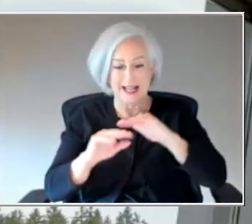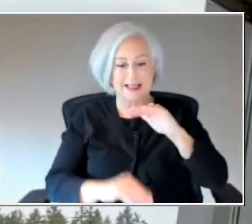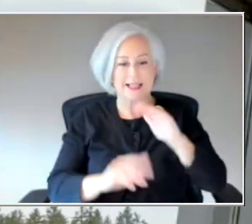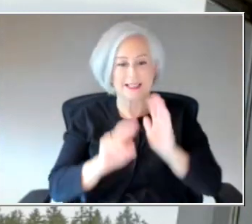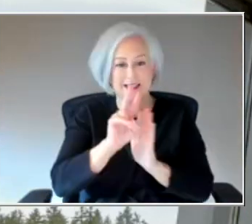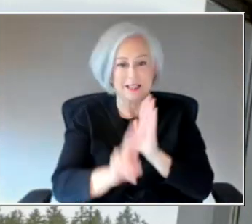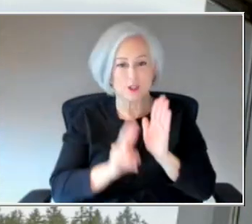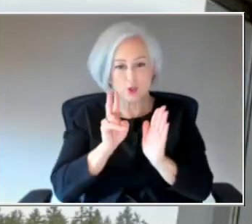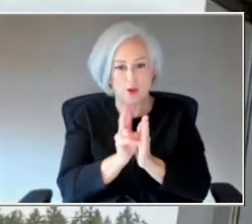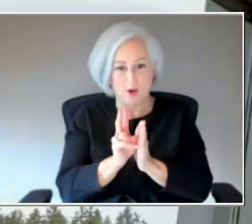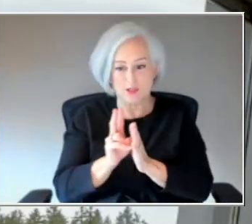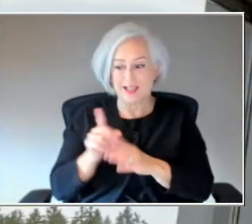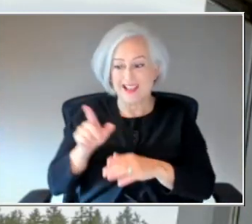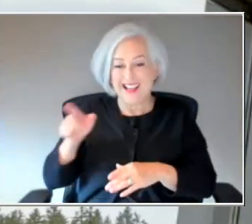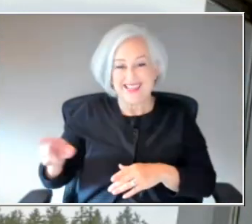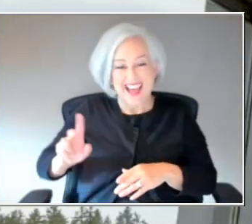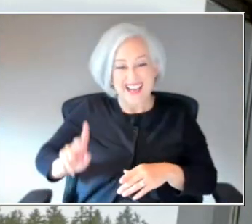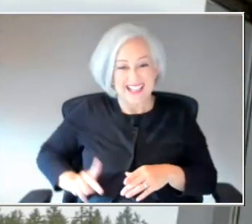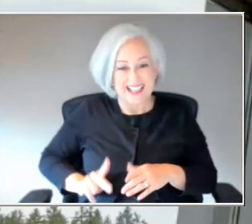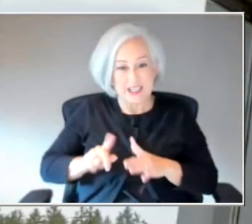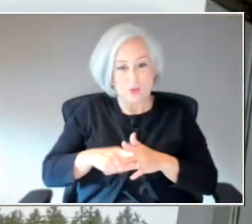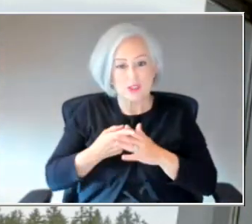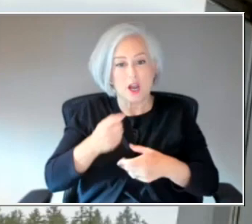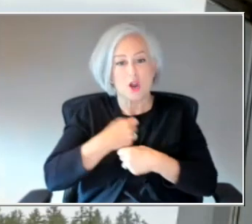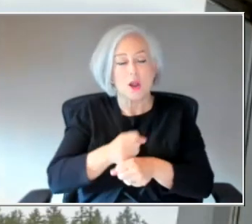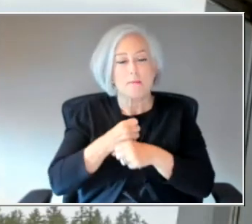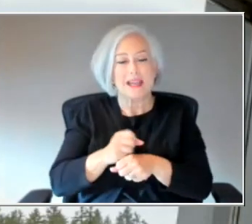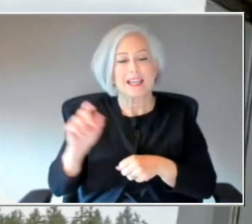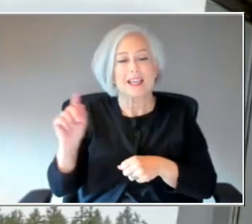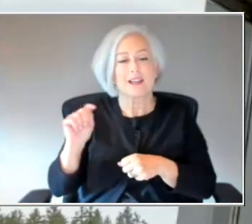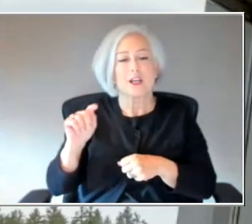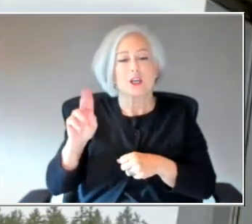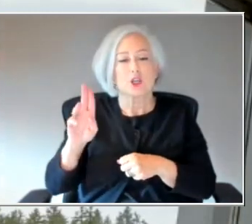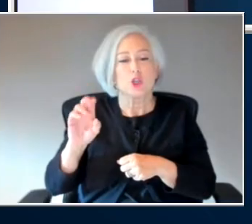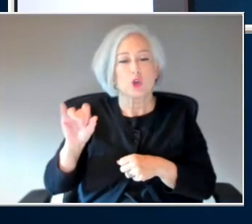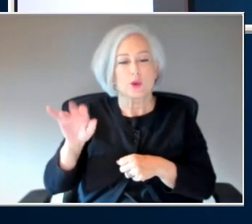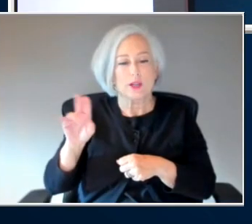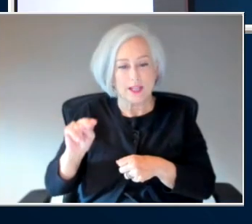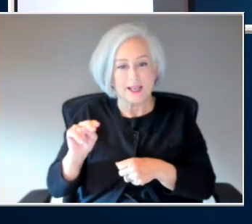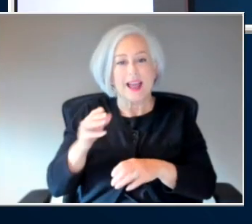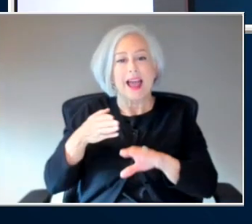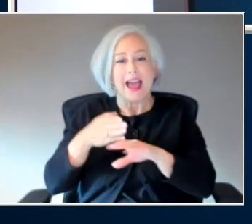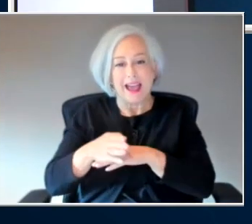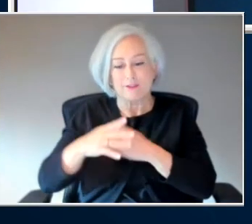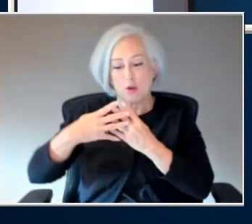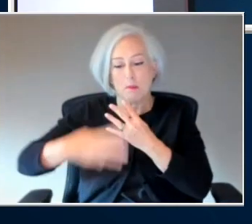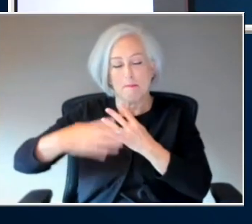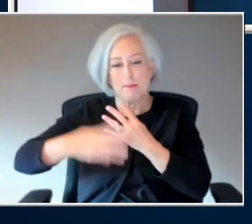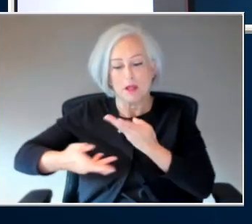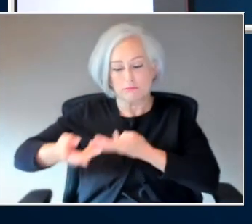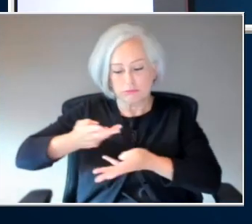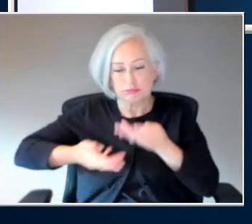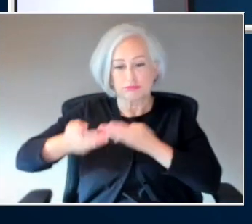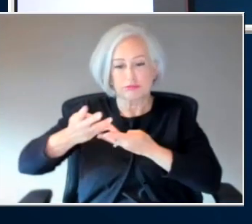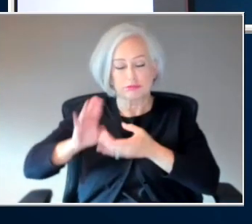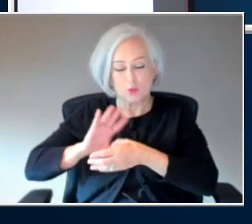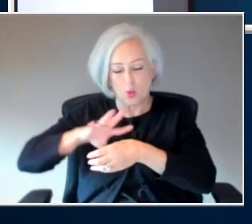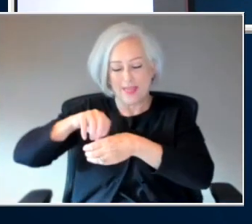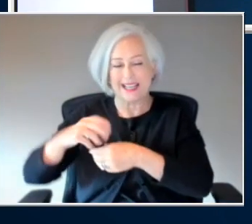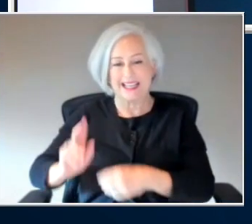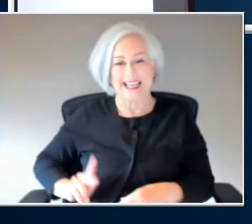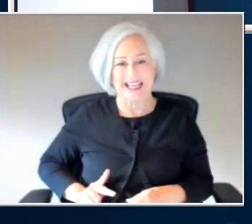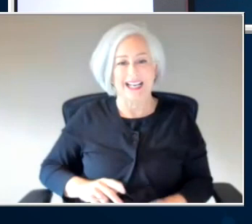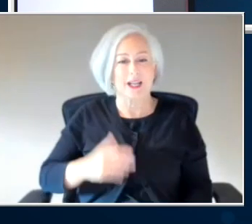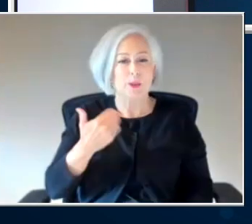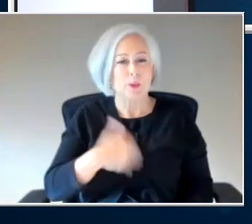start making urine after we've reestablished blood flow to the kidney. And that's what you like to see. So it all sounds very, very